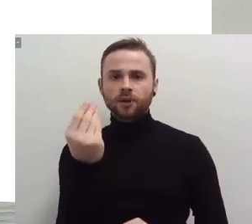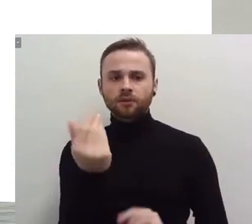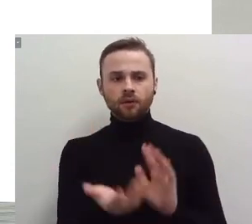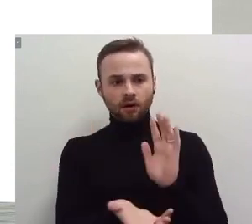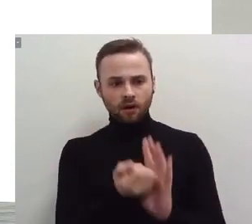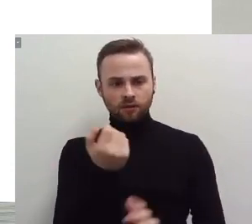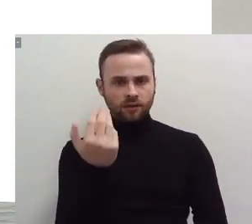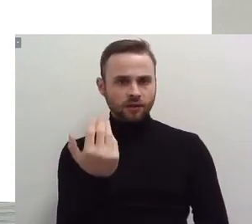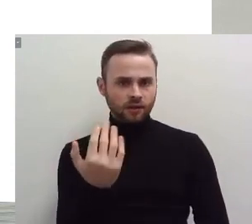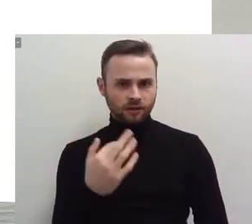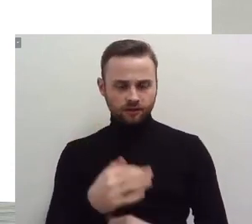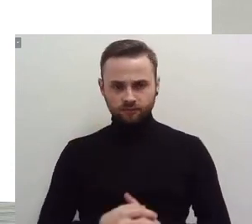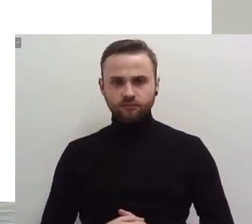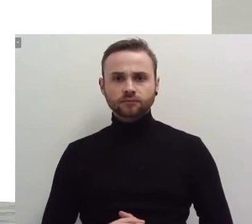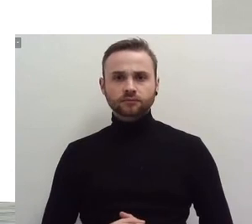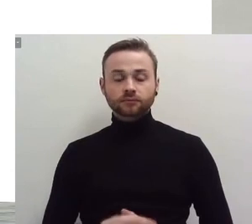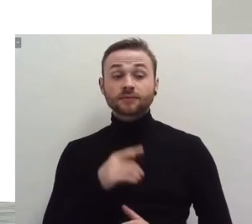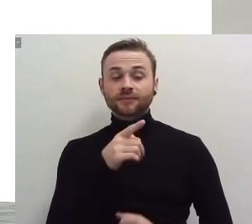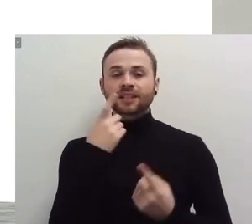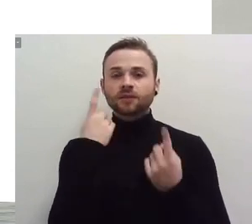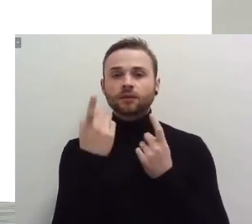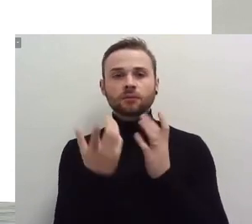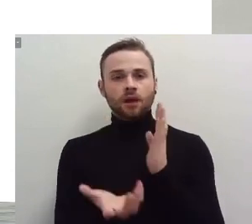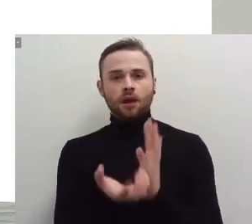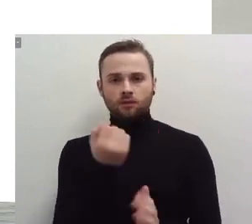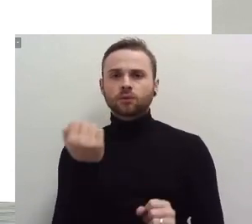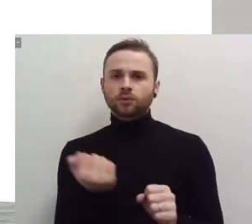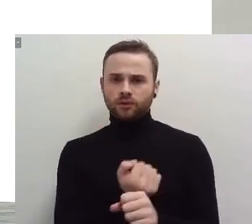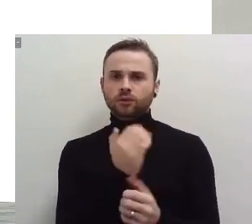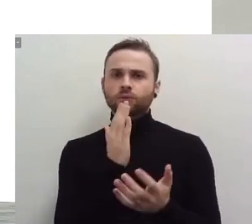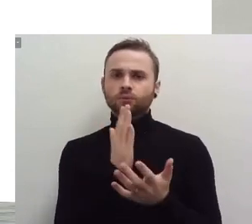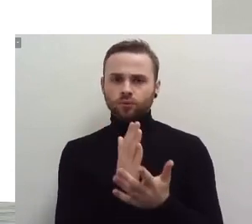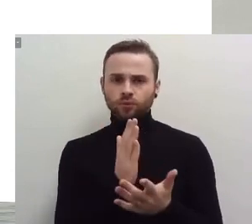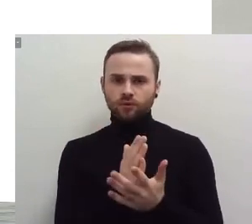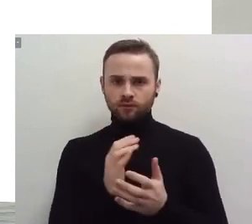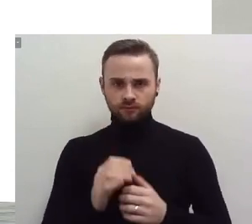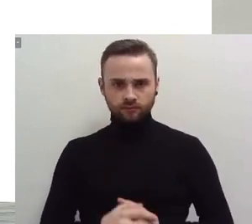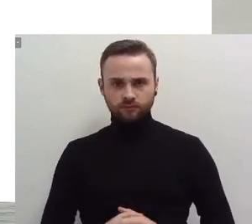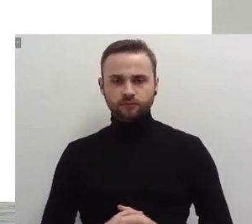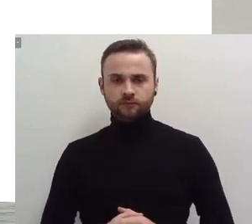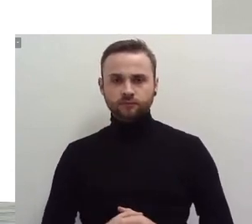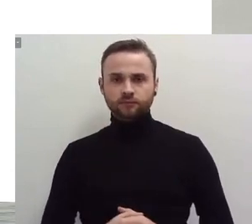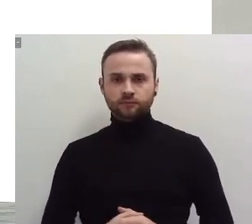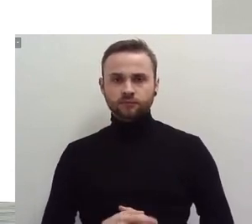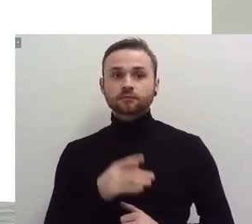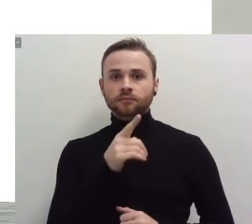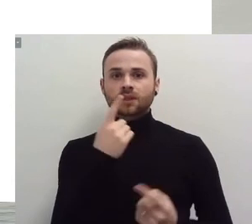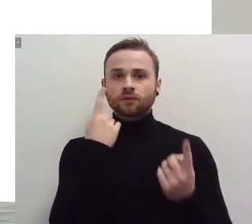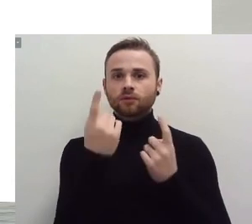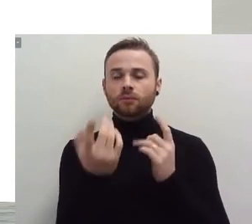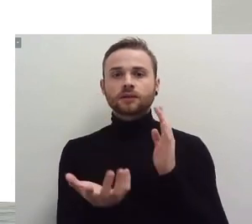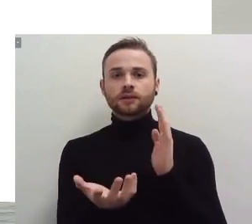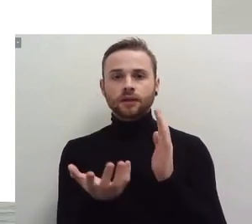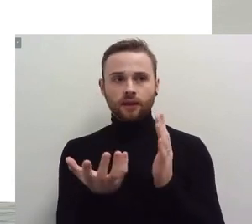or what they should have or deserve to. So definitely keep them in the loop in all the